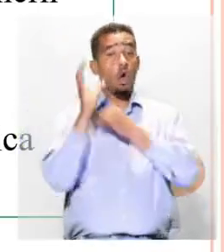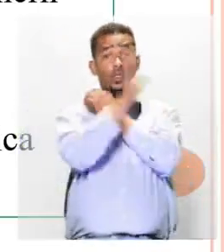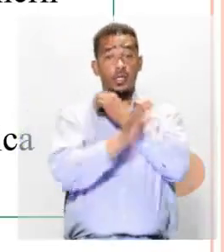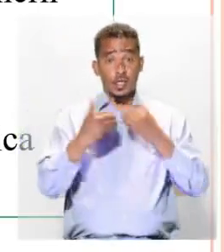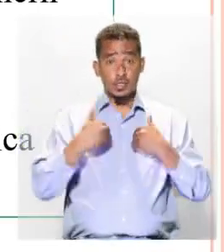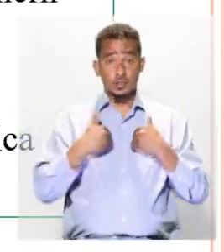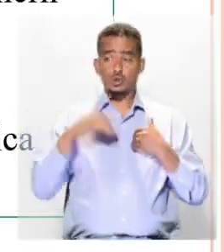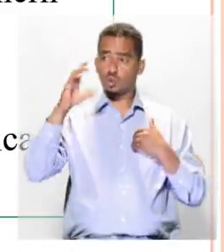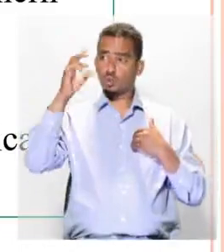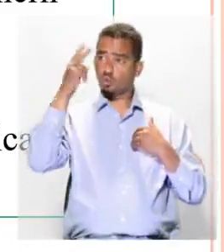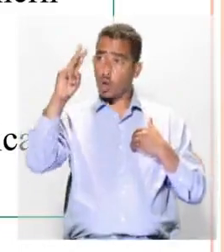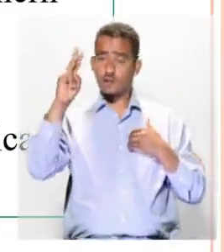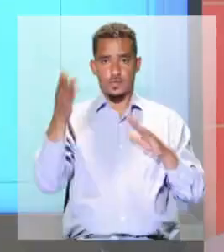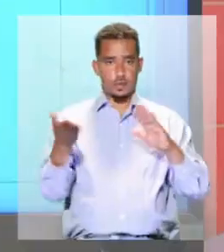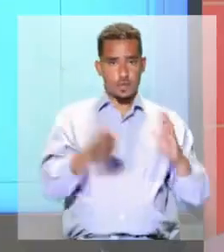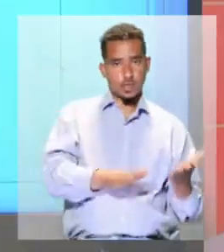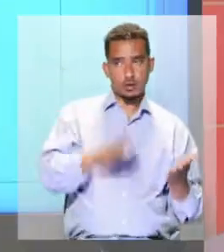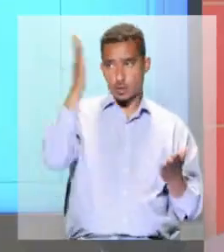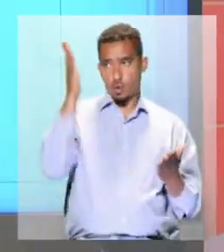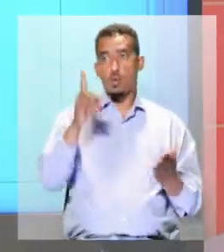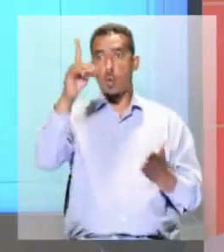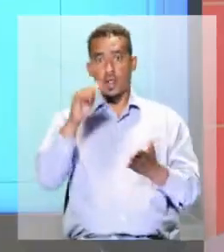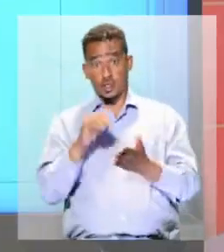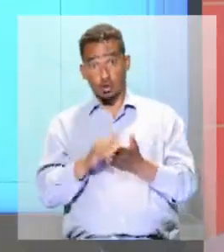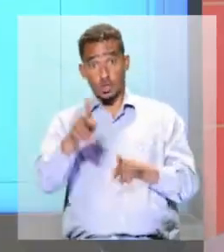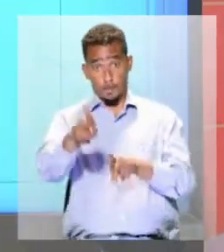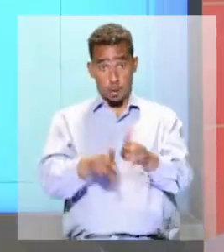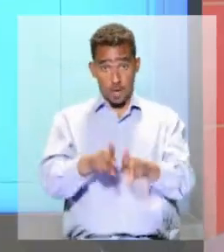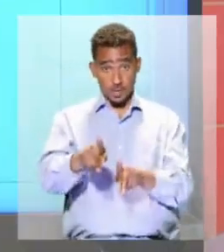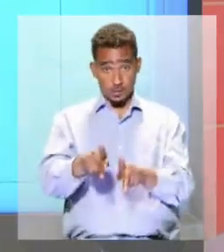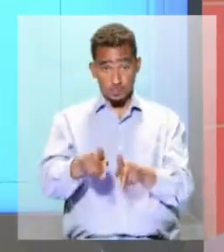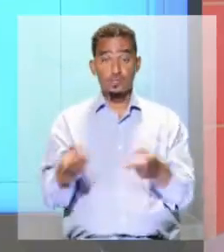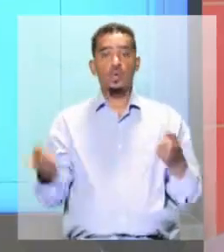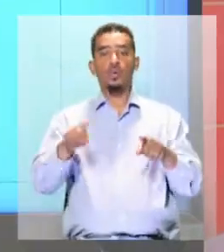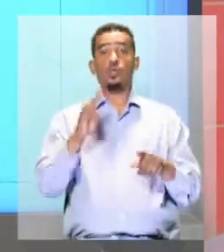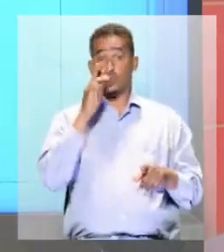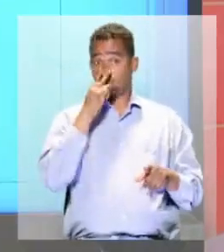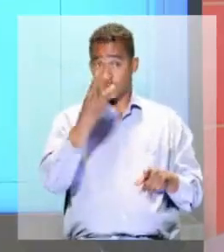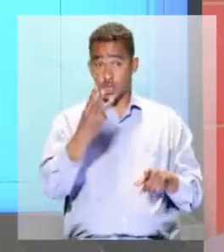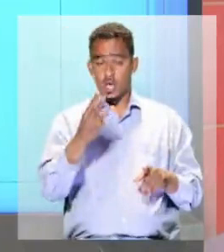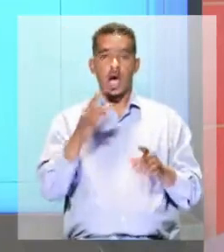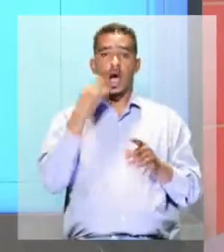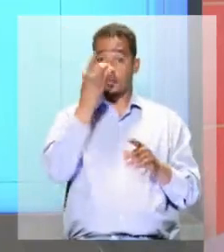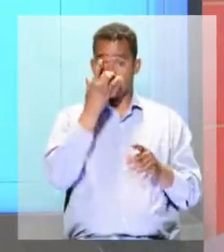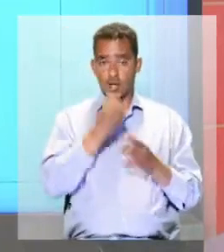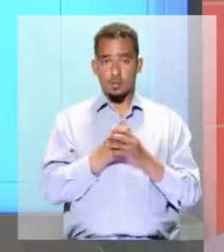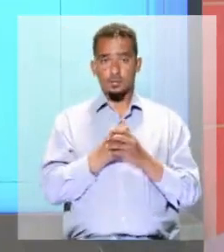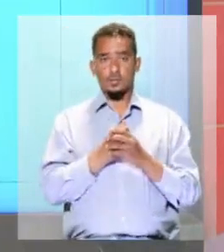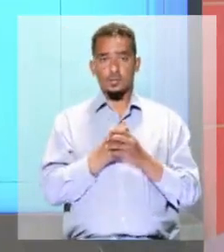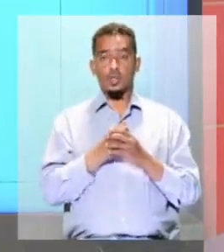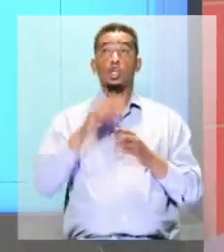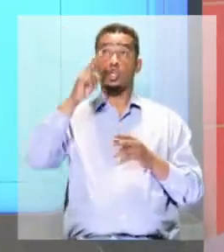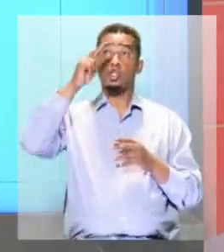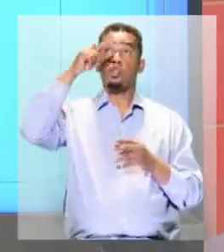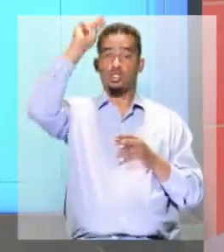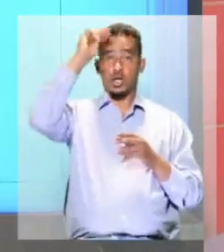rate of 12 days per 1,000 population. When we see the region of Africa, in Northern